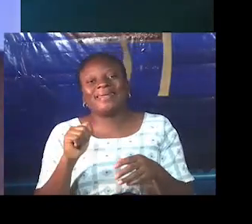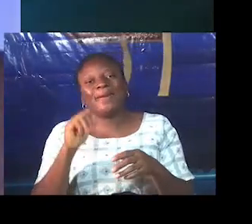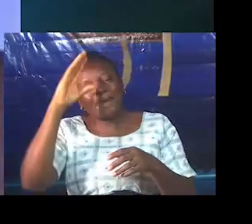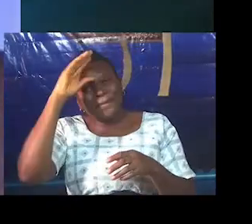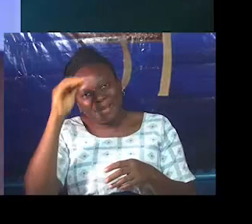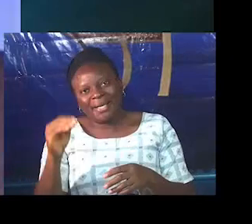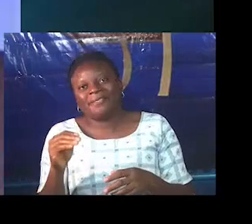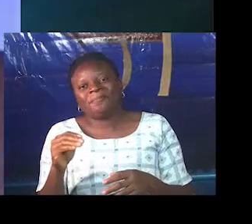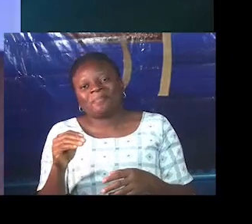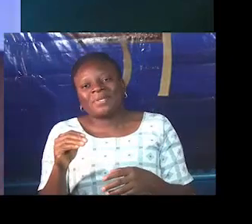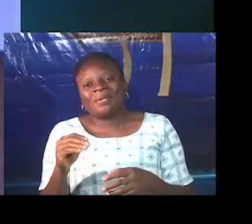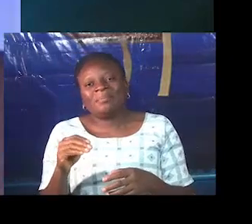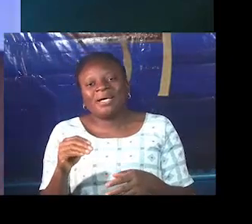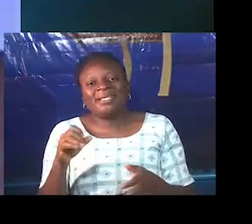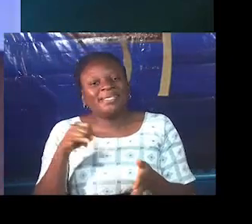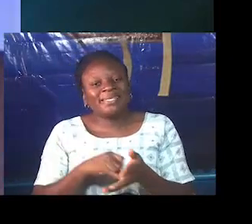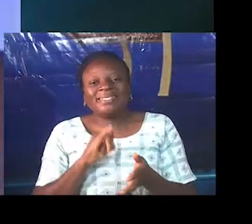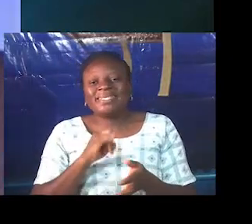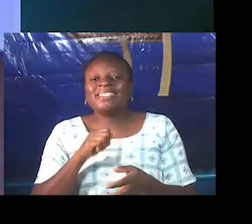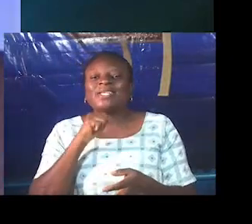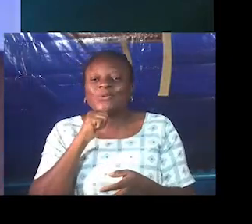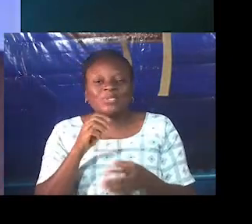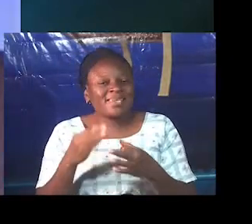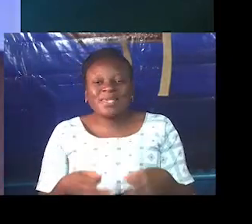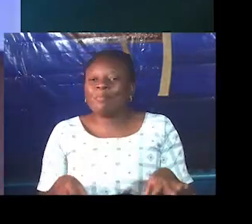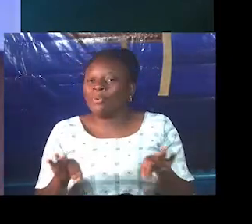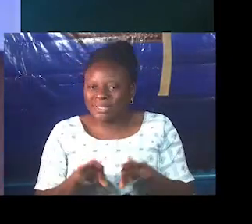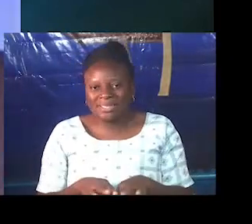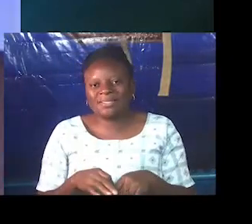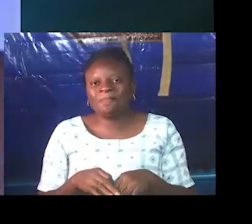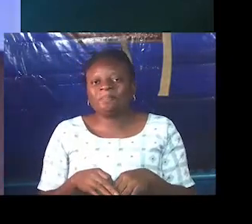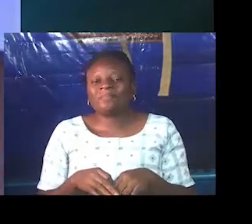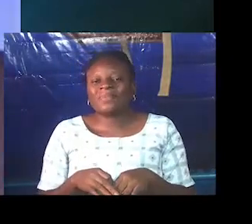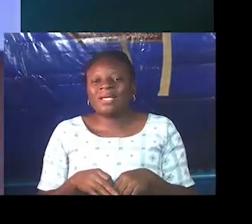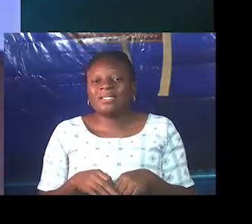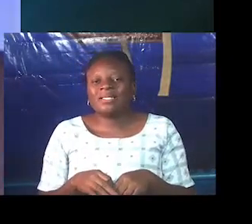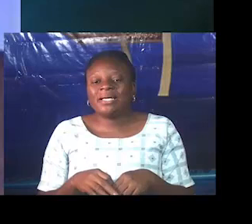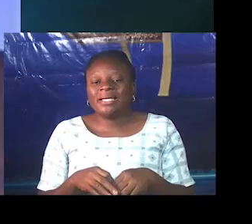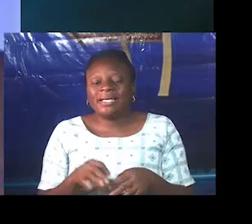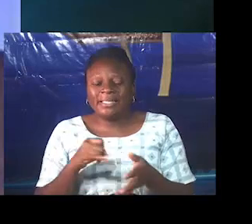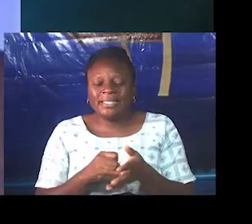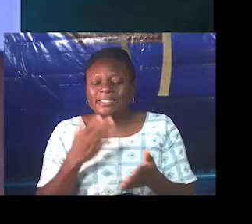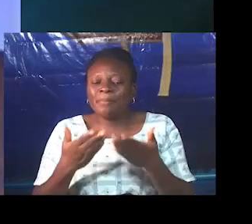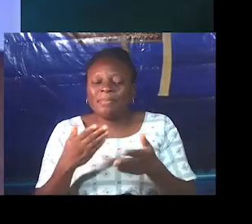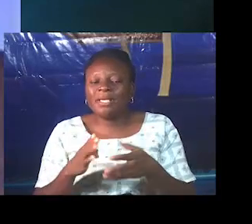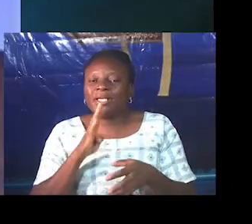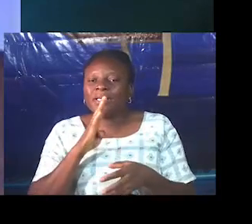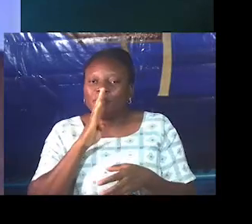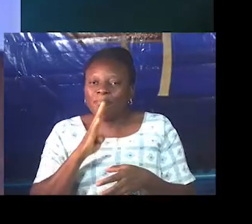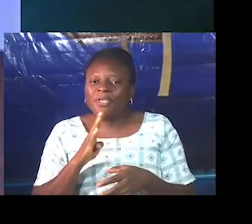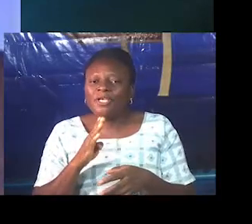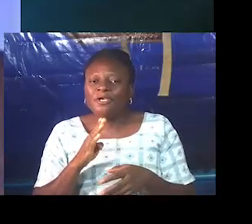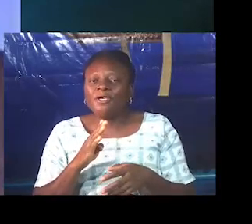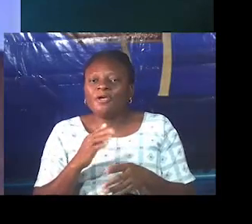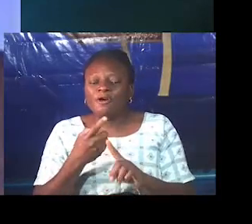unimportant. What is important is whether a man has Christ or not. Now, having said that, having